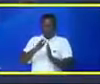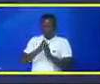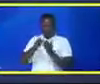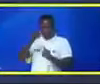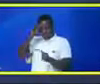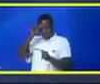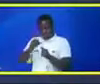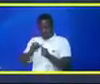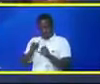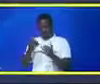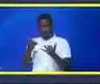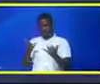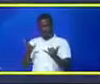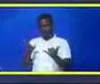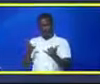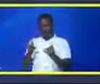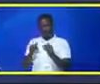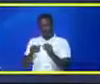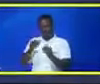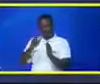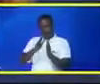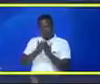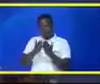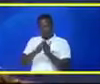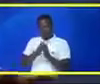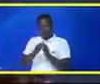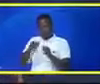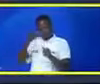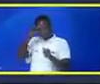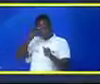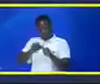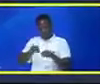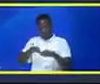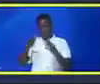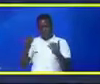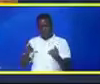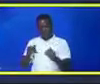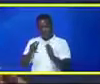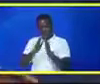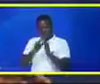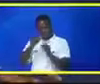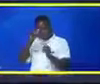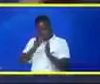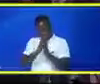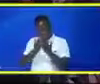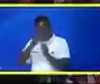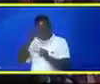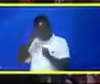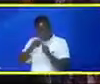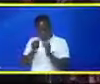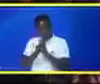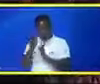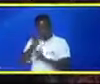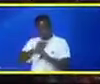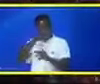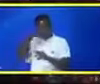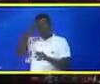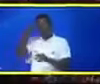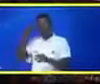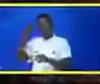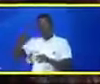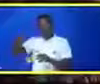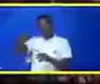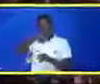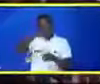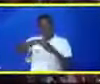opening. The book of remembrance is opening. The book of remembrance. People who have forgotten you, in